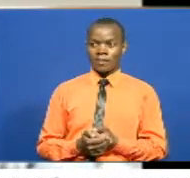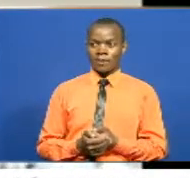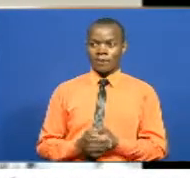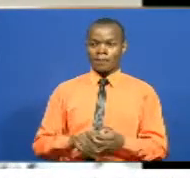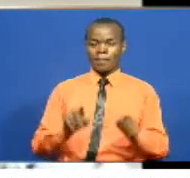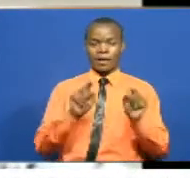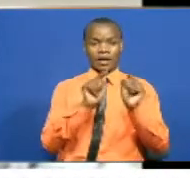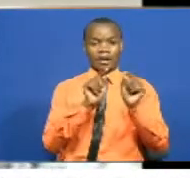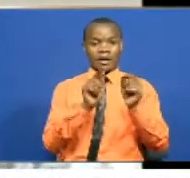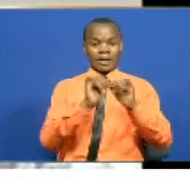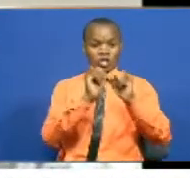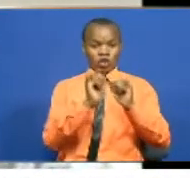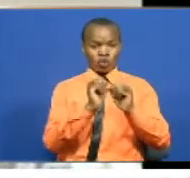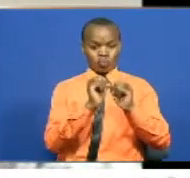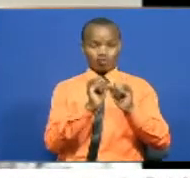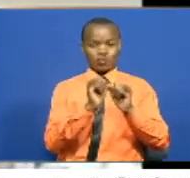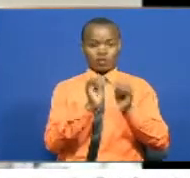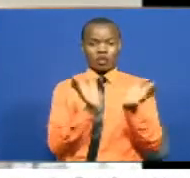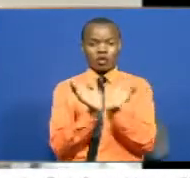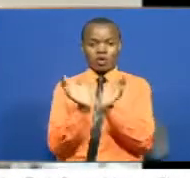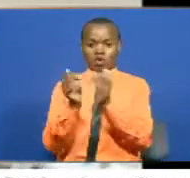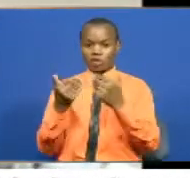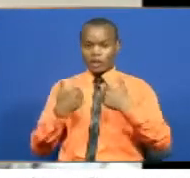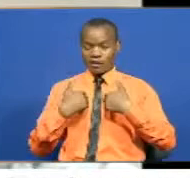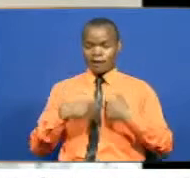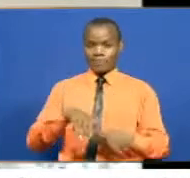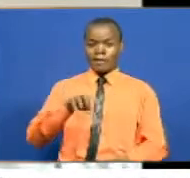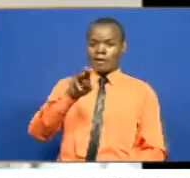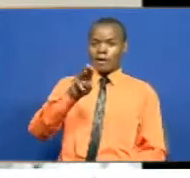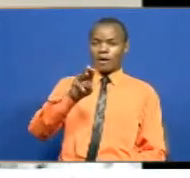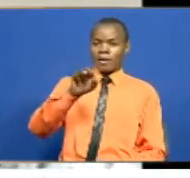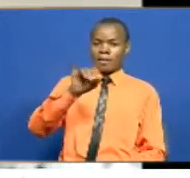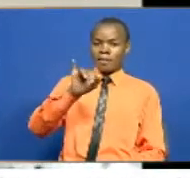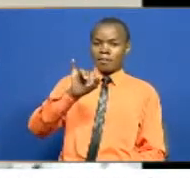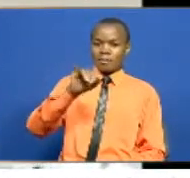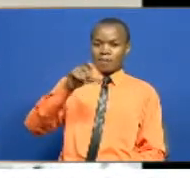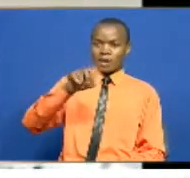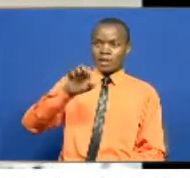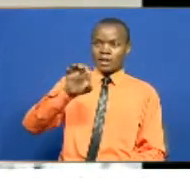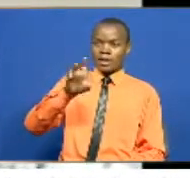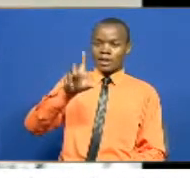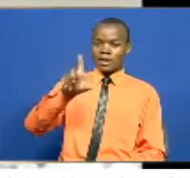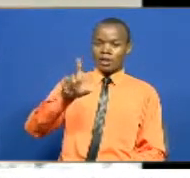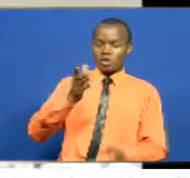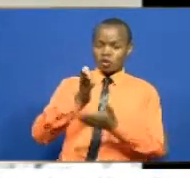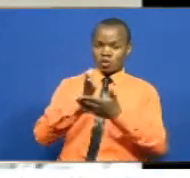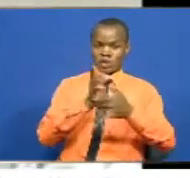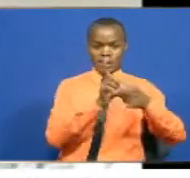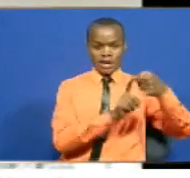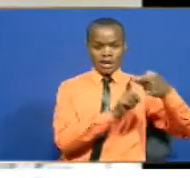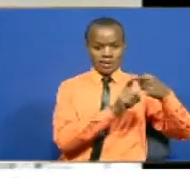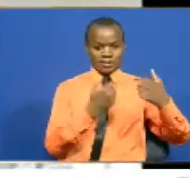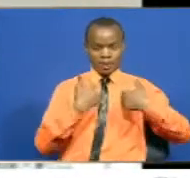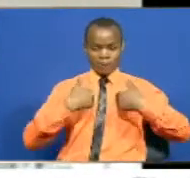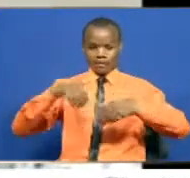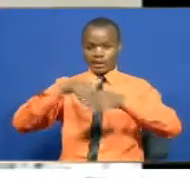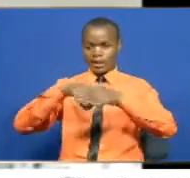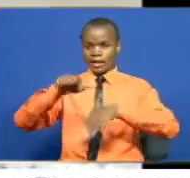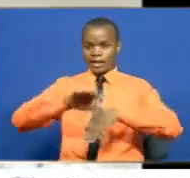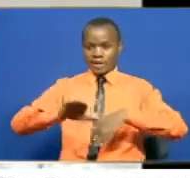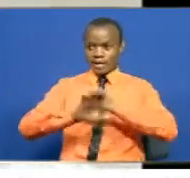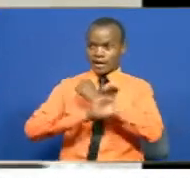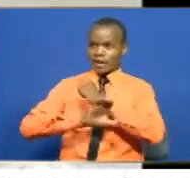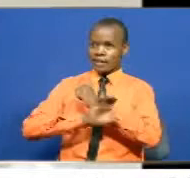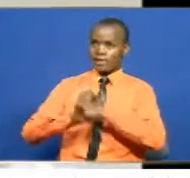is the new national coach. It's called Miguel Guamba. It's one of the most experienced coach in Mozambique, but it's the first time